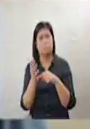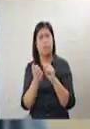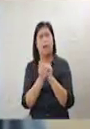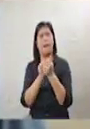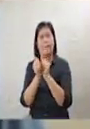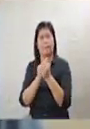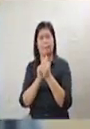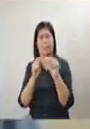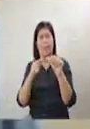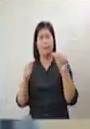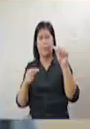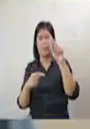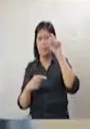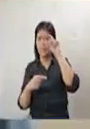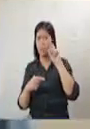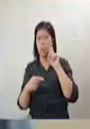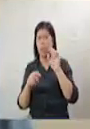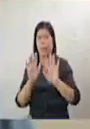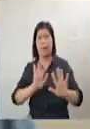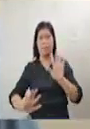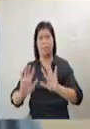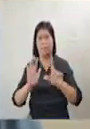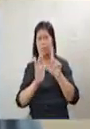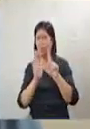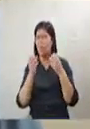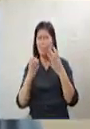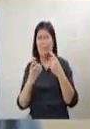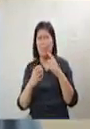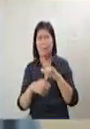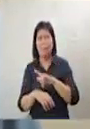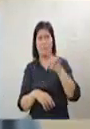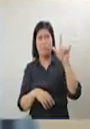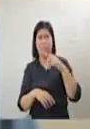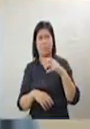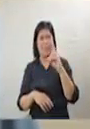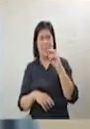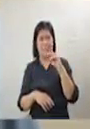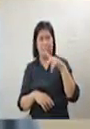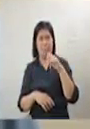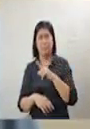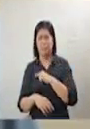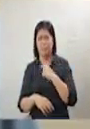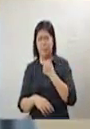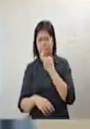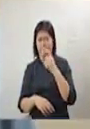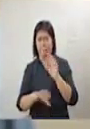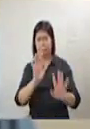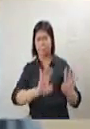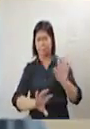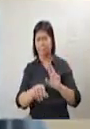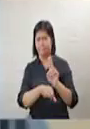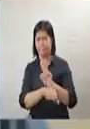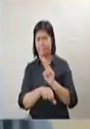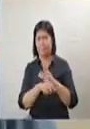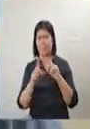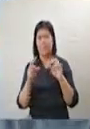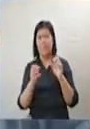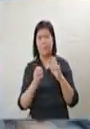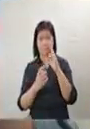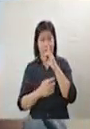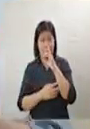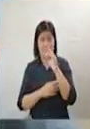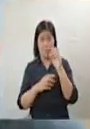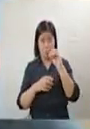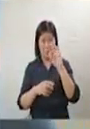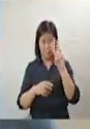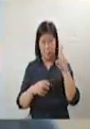the anti-sexual harassment law. Ang daming mga diplomats who are also guilty of sexual harassment, especially of our domestic workers. And